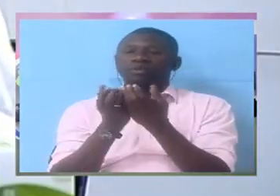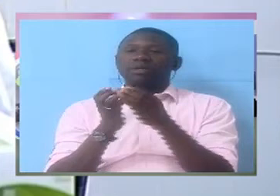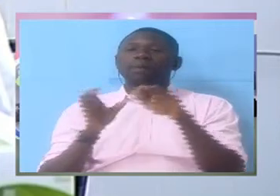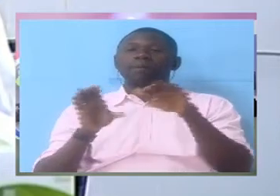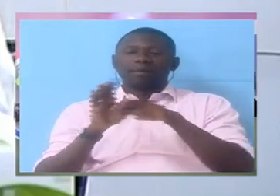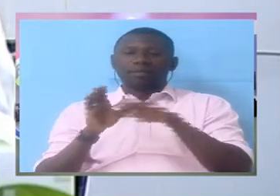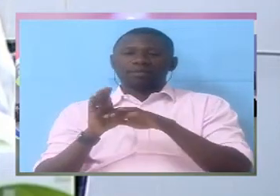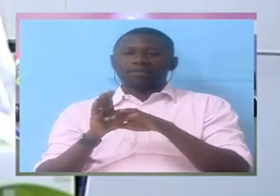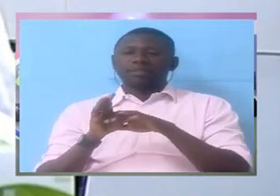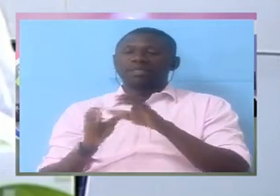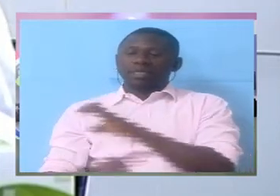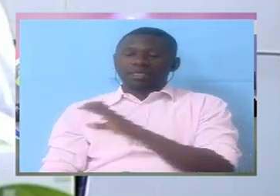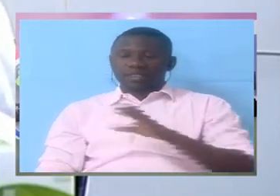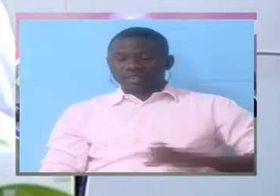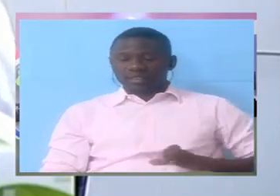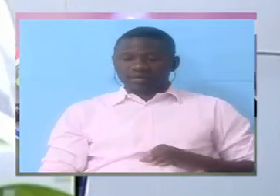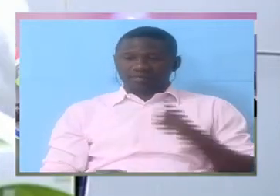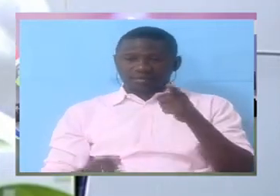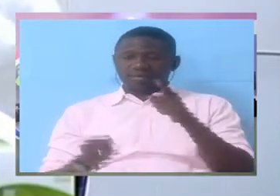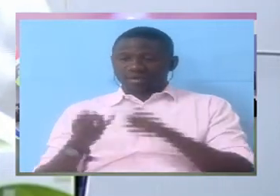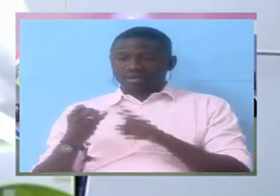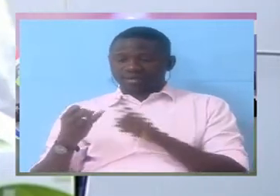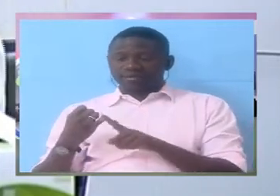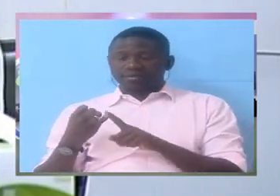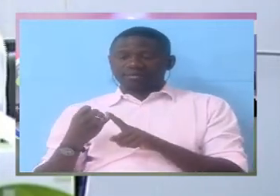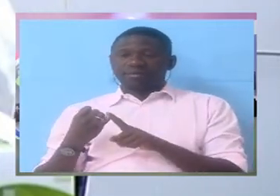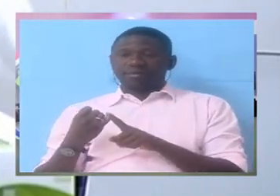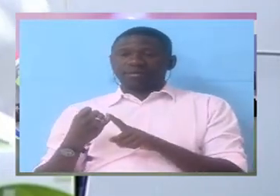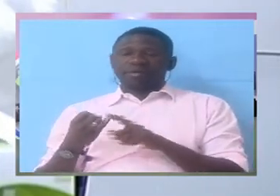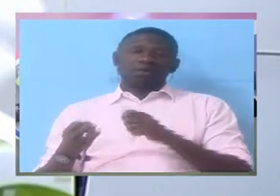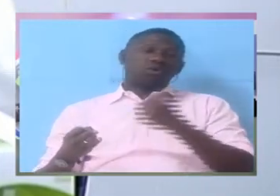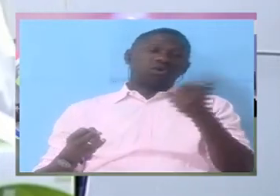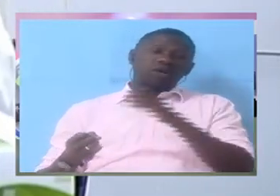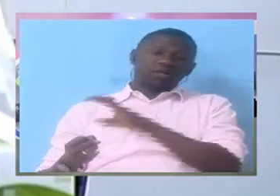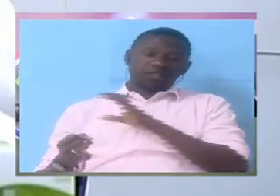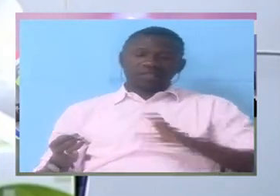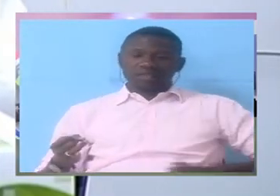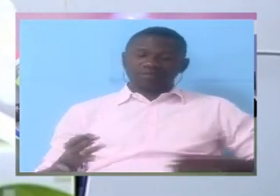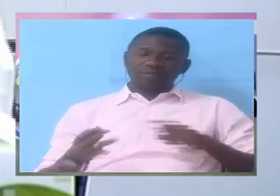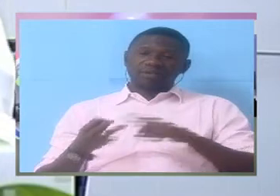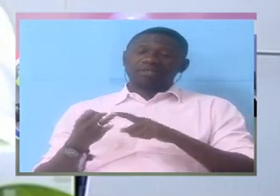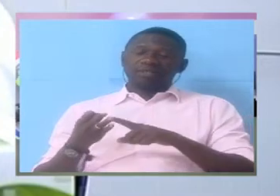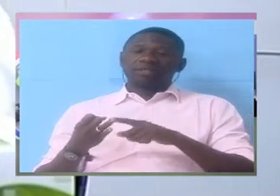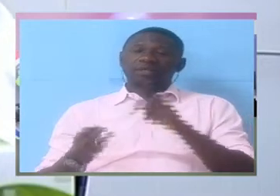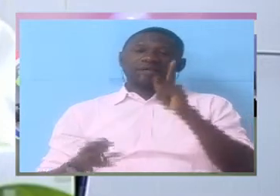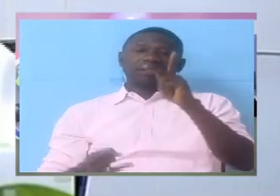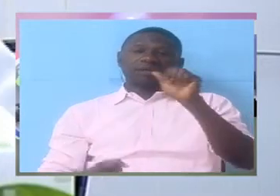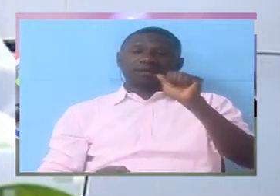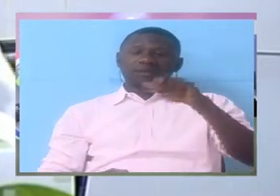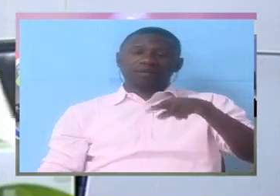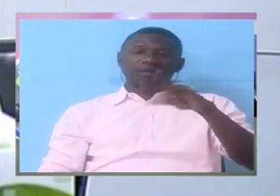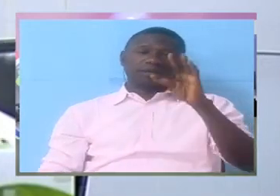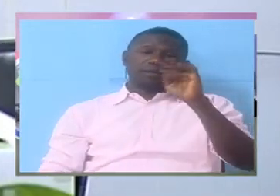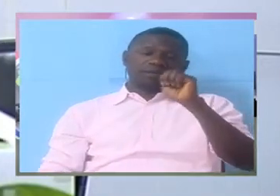The chief. And then this other chief in Kantel Kunda, these are my committee members.